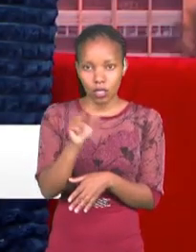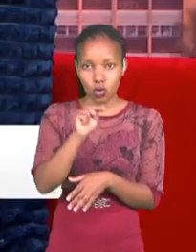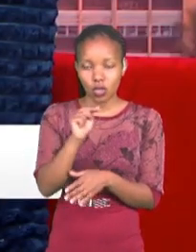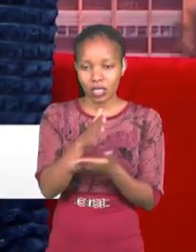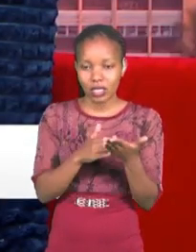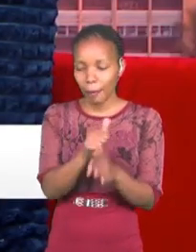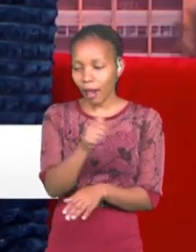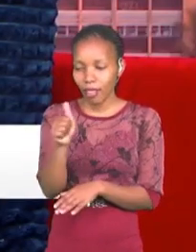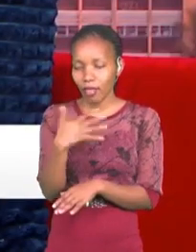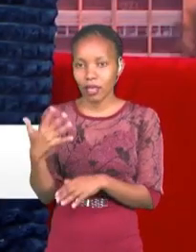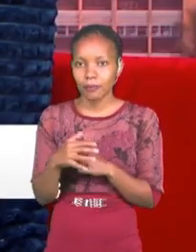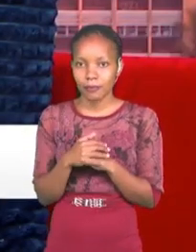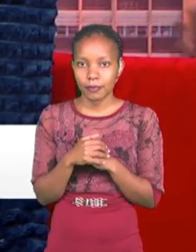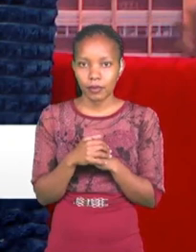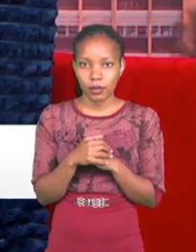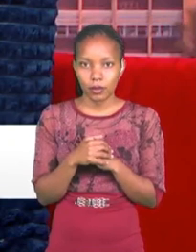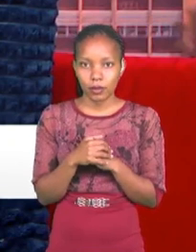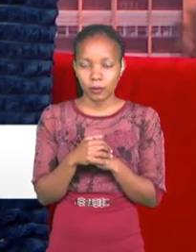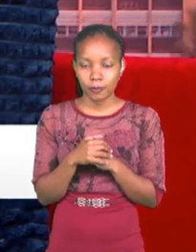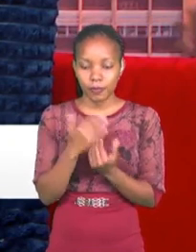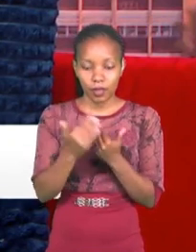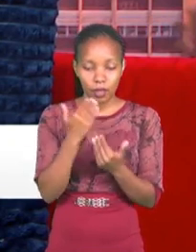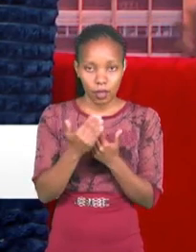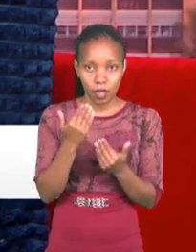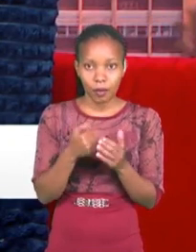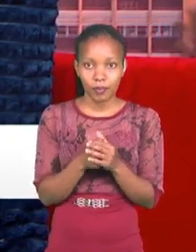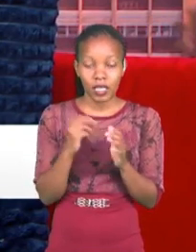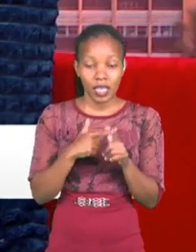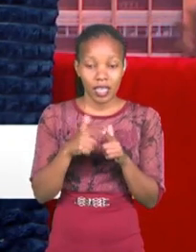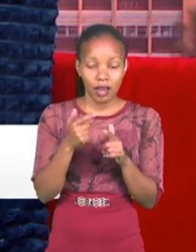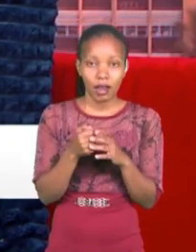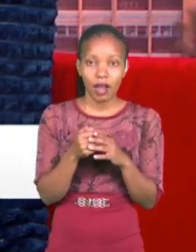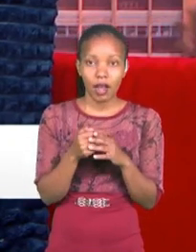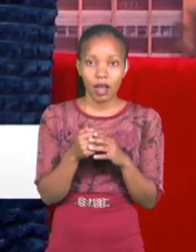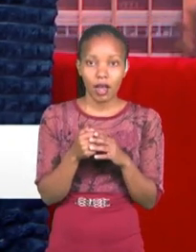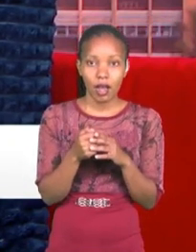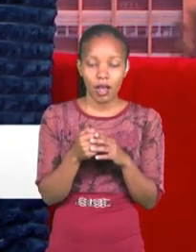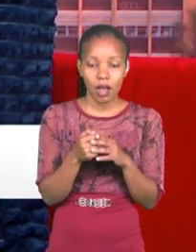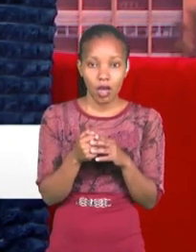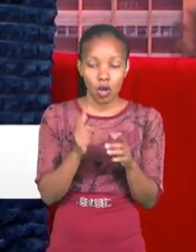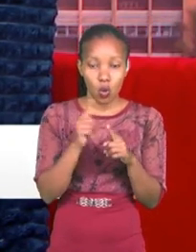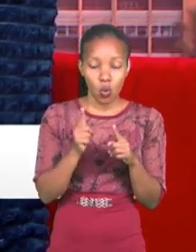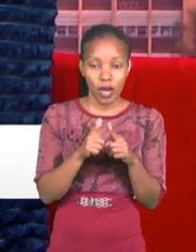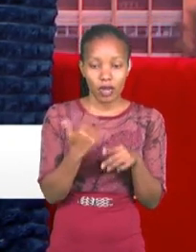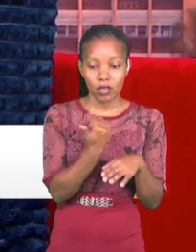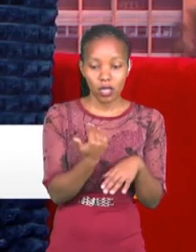other. For maternal side, there is an increased incidence of neglect, child abuse